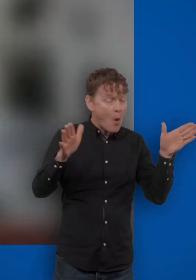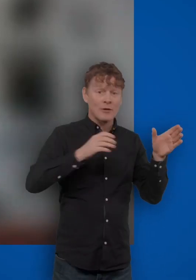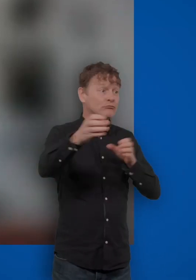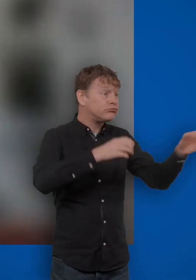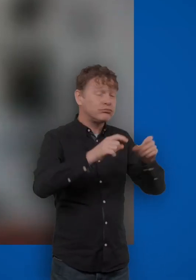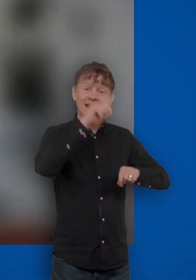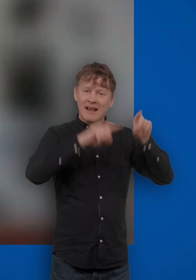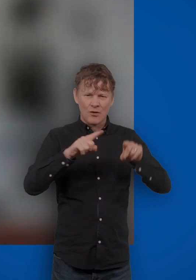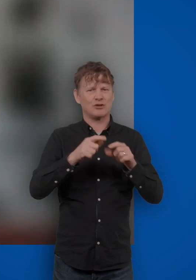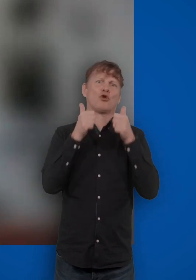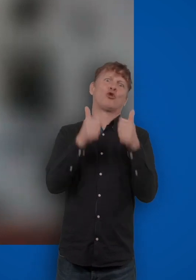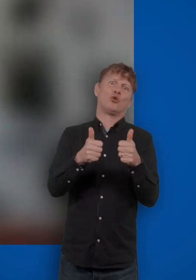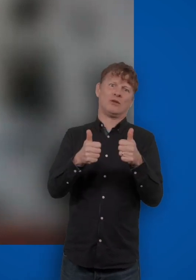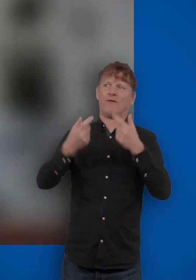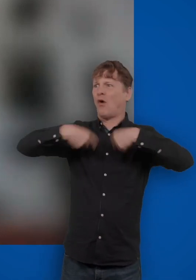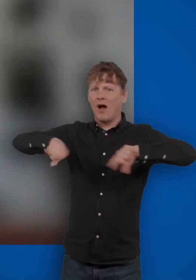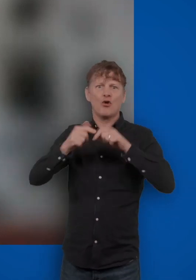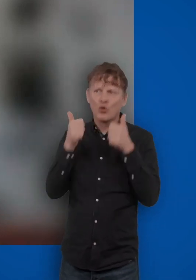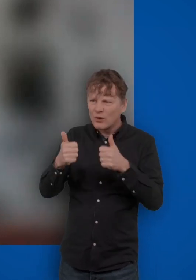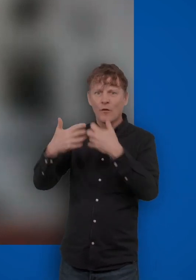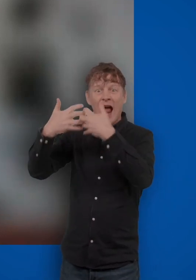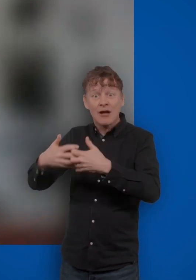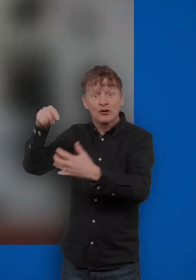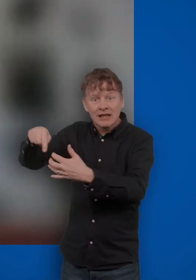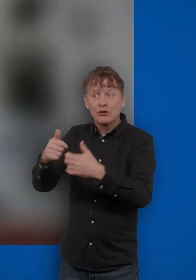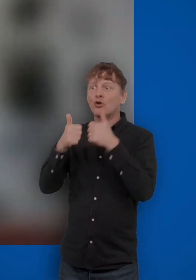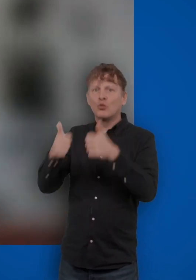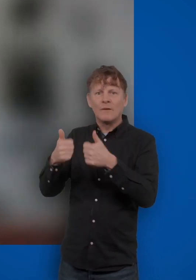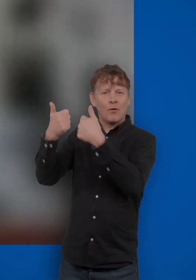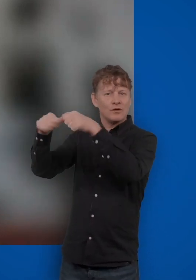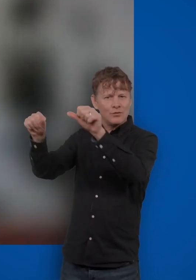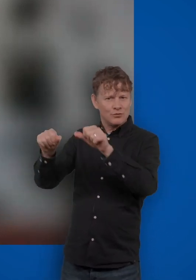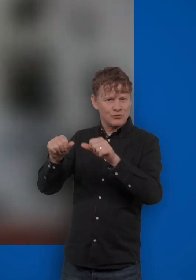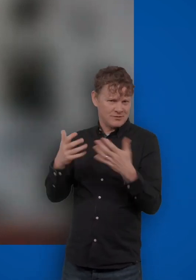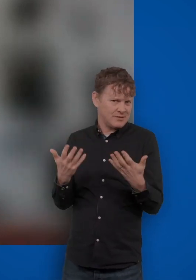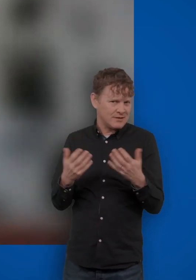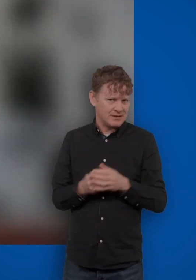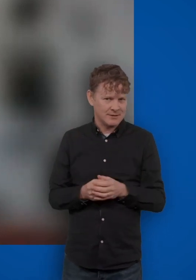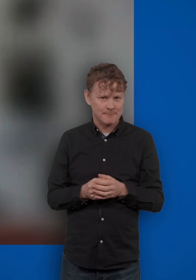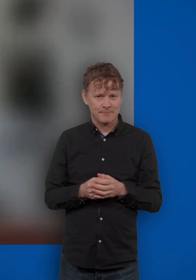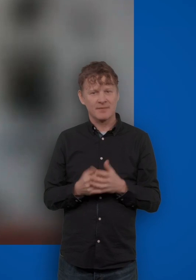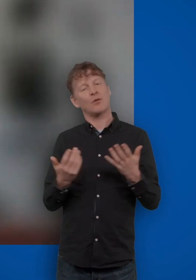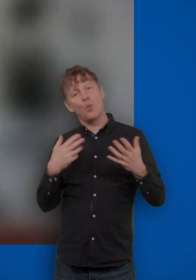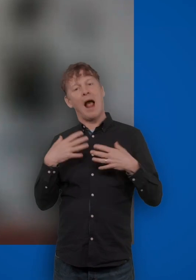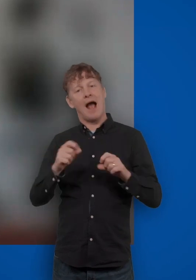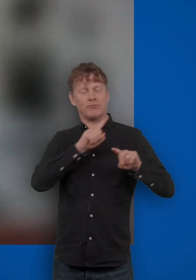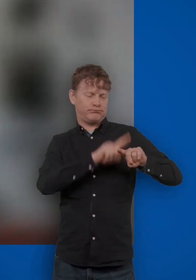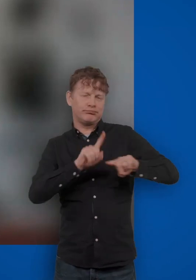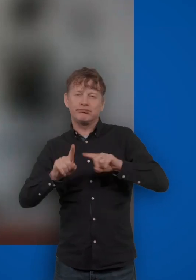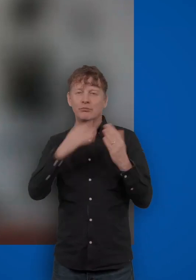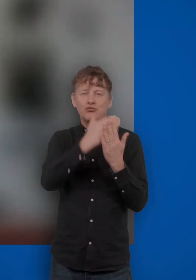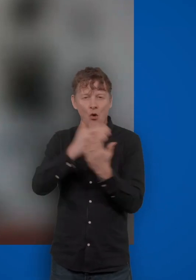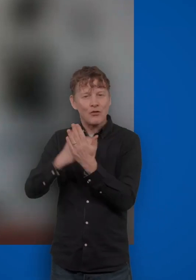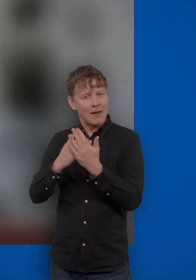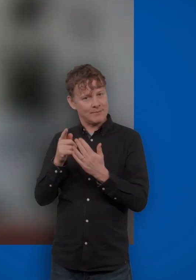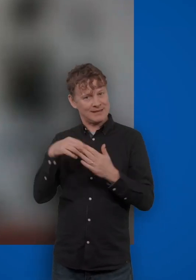both for engineers as professionals and for the end user of engineering solutions. So we have a range of programs at